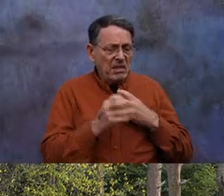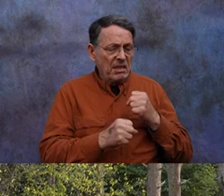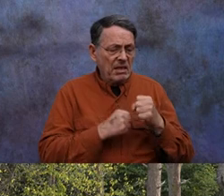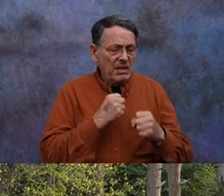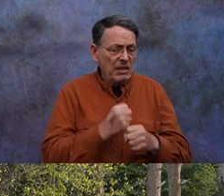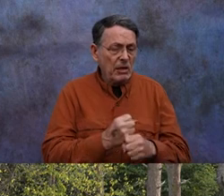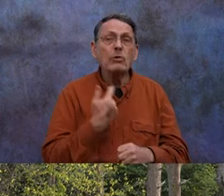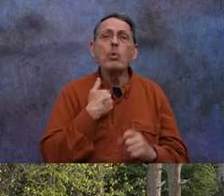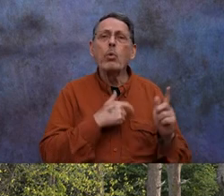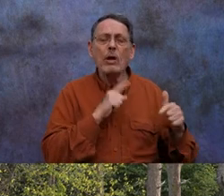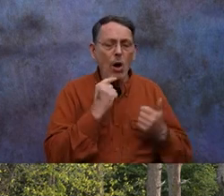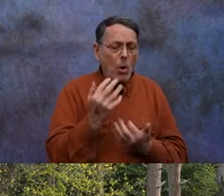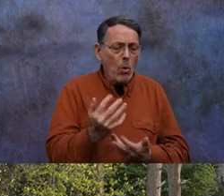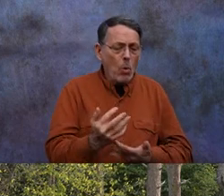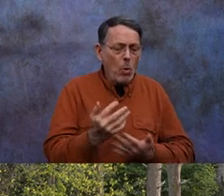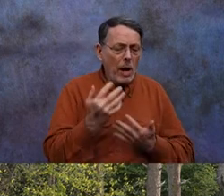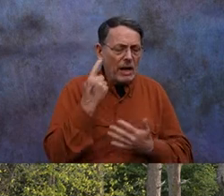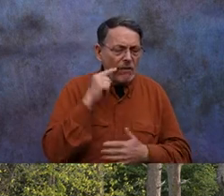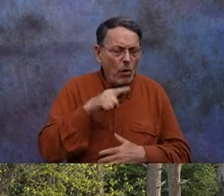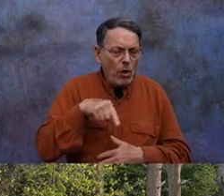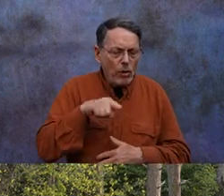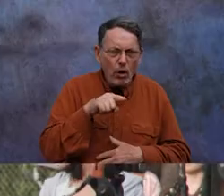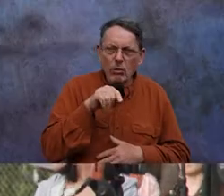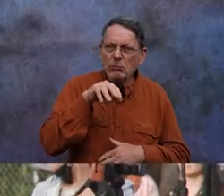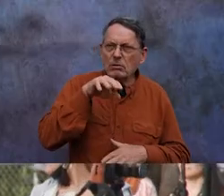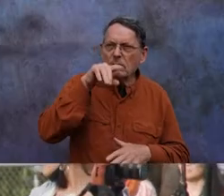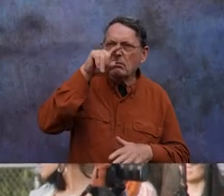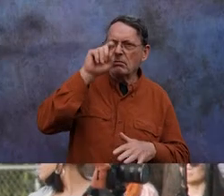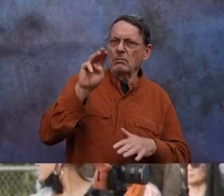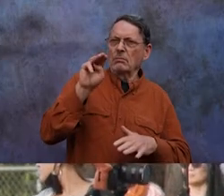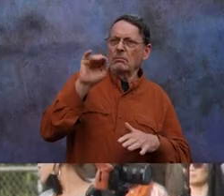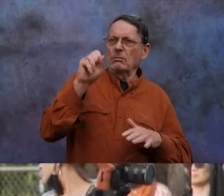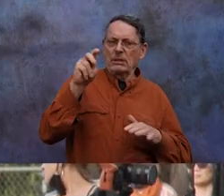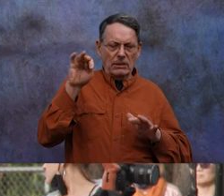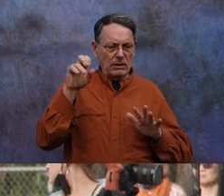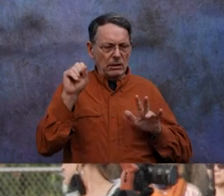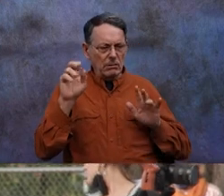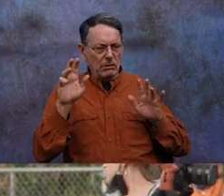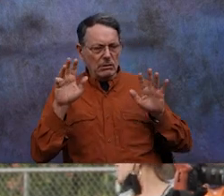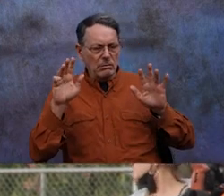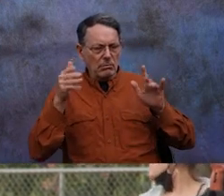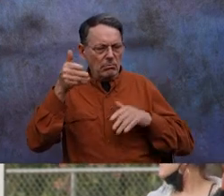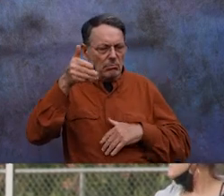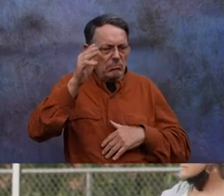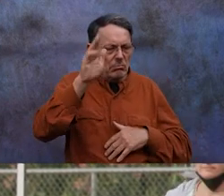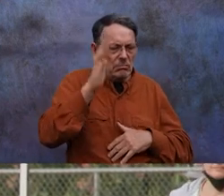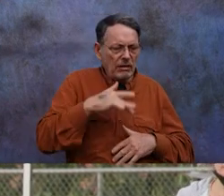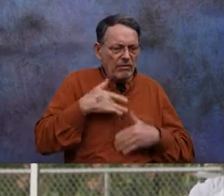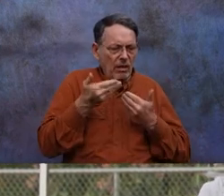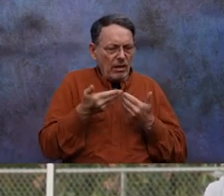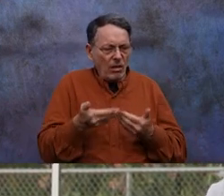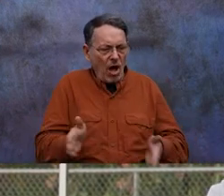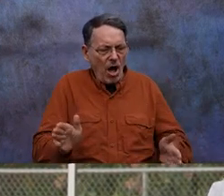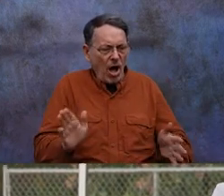years we've been waiting for mysterious ones,